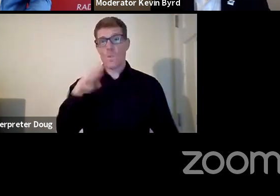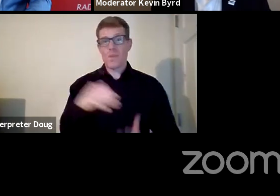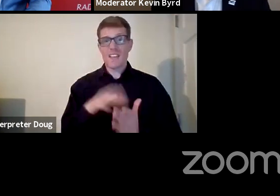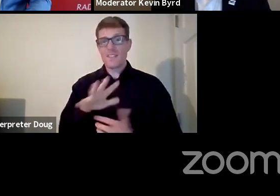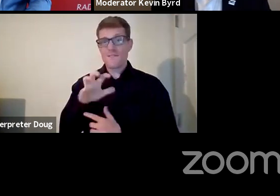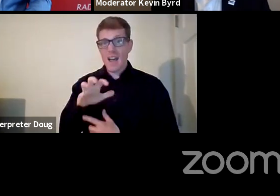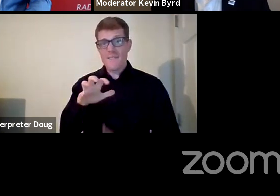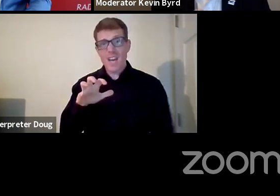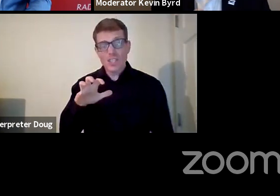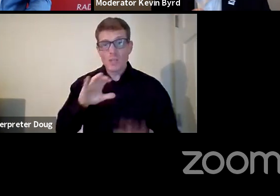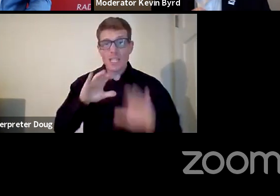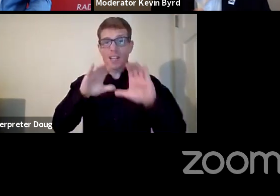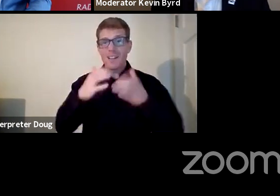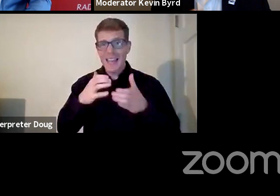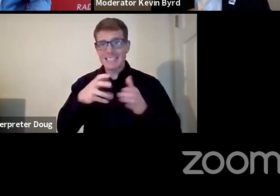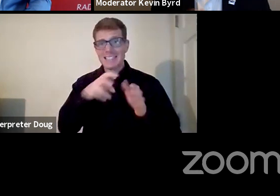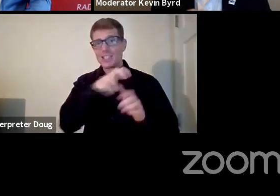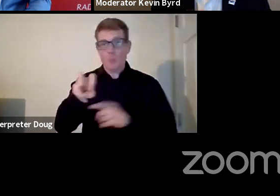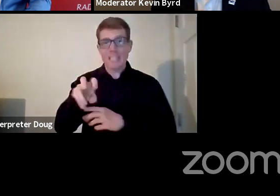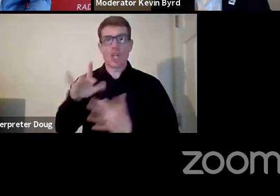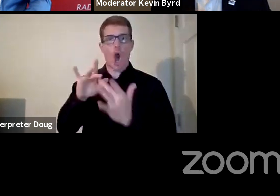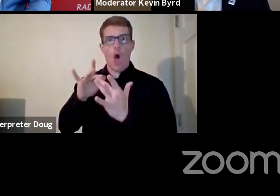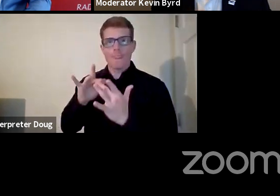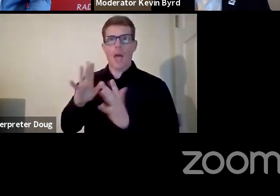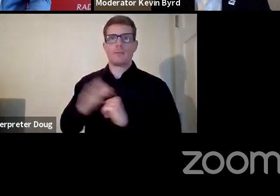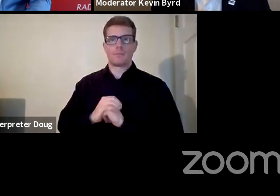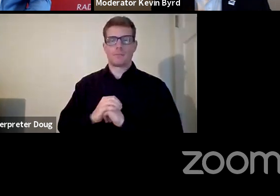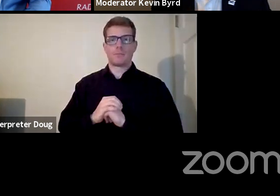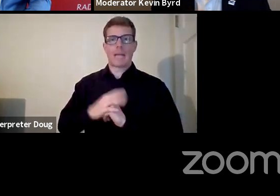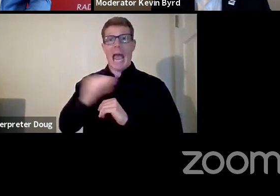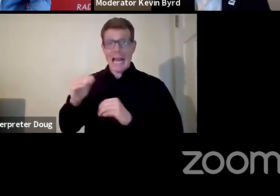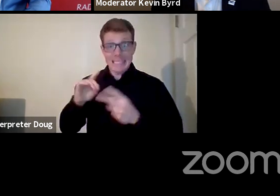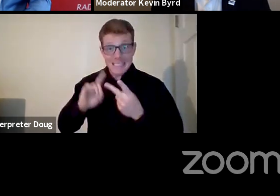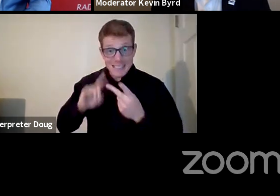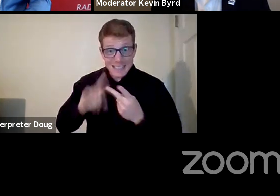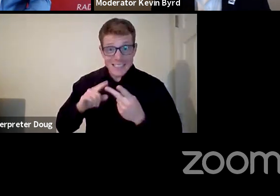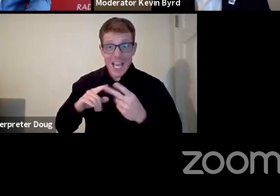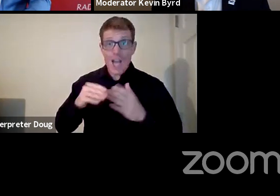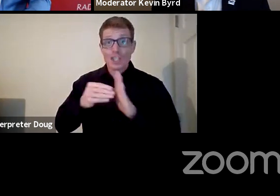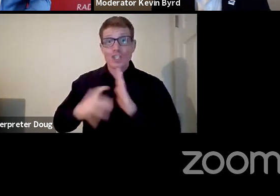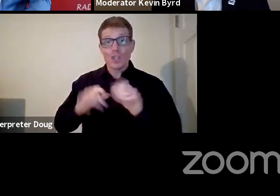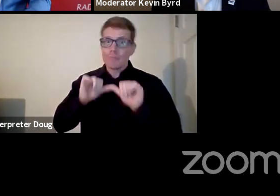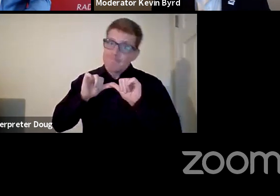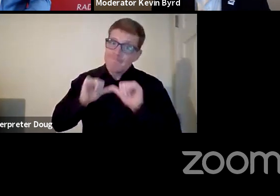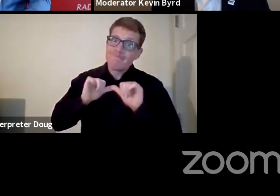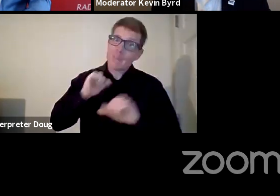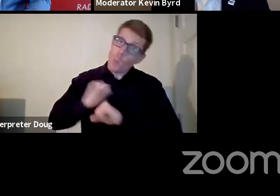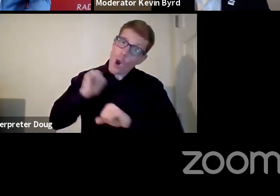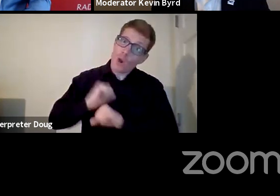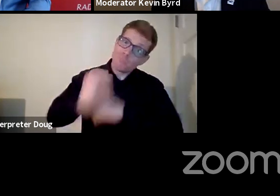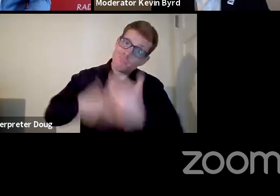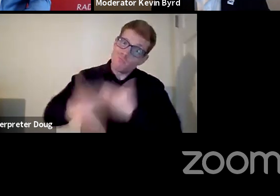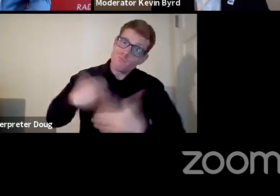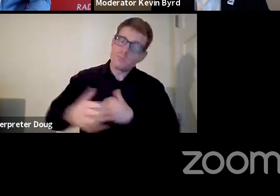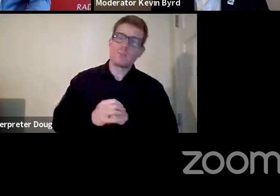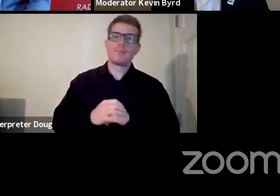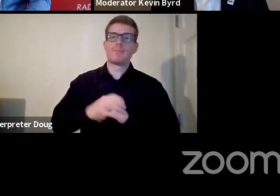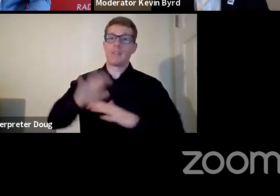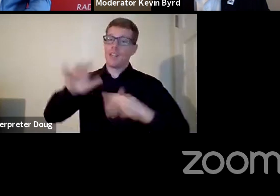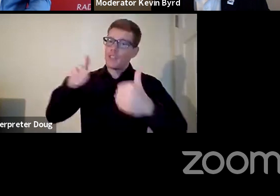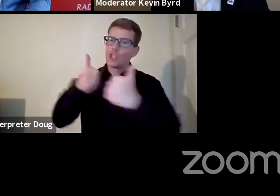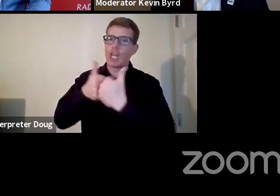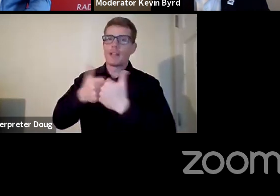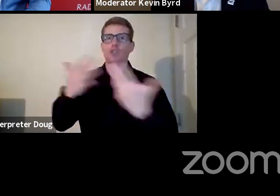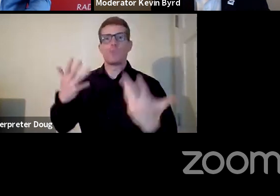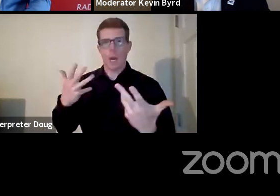week or so, and students persisting. The challenge is the fall and making sure that